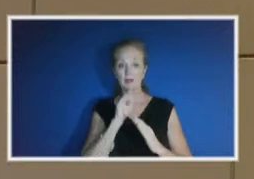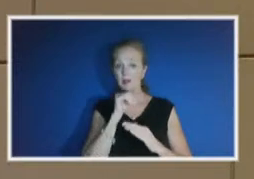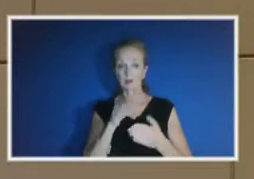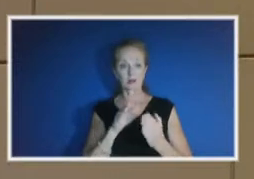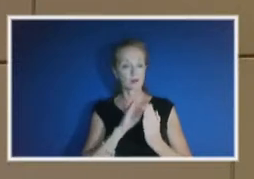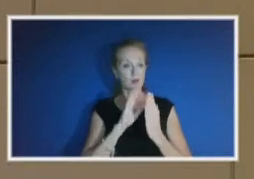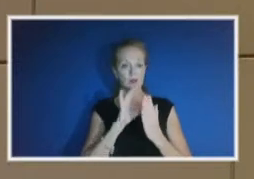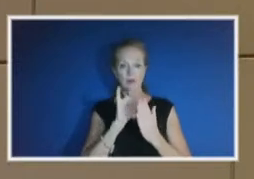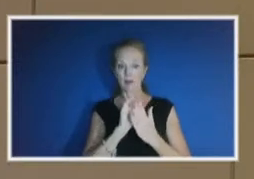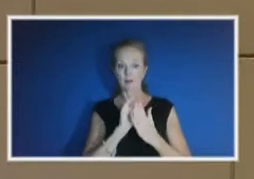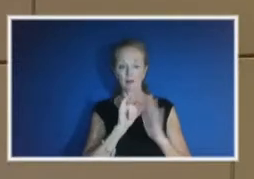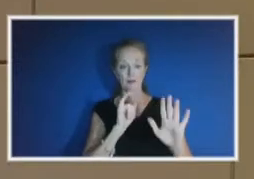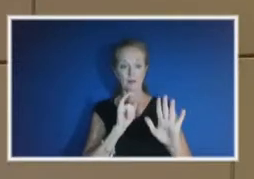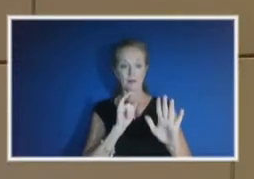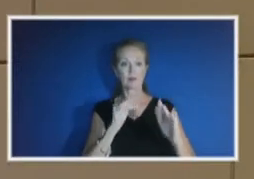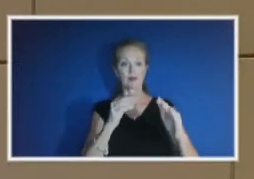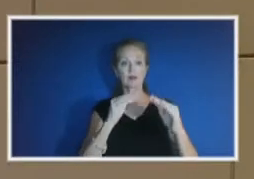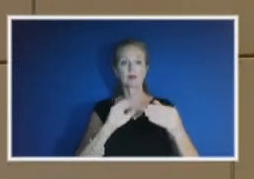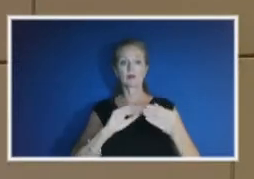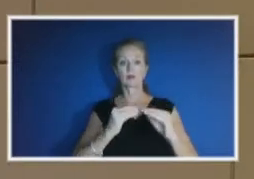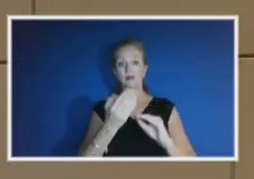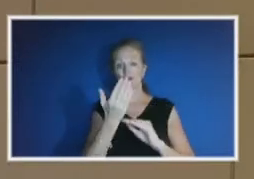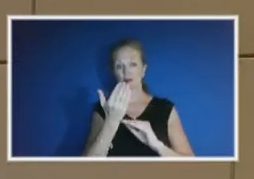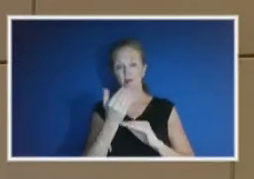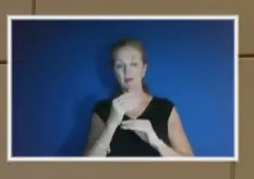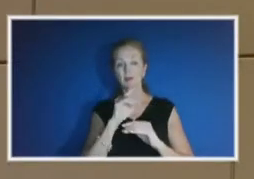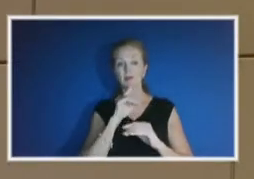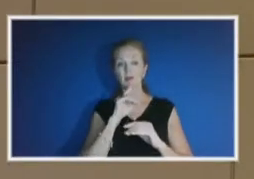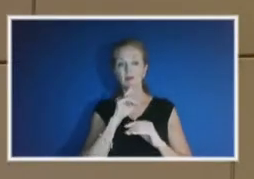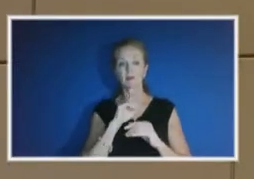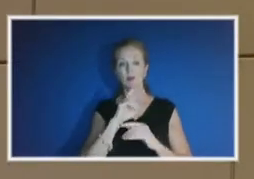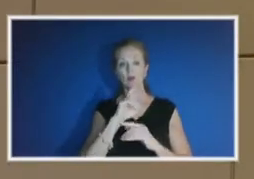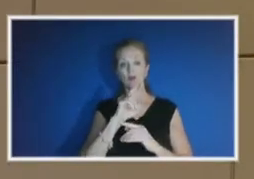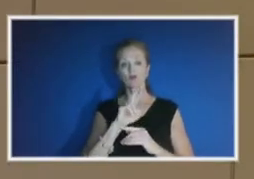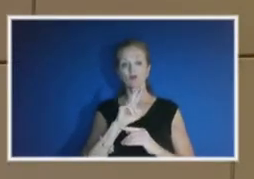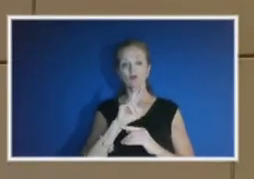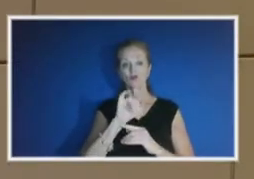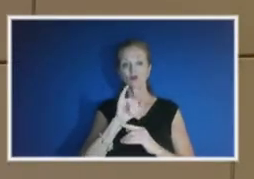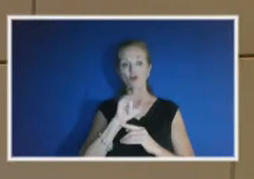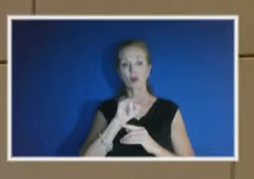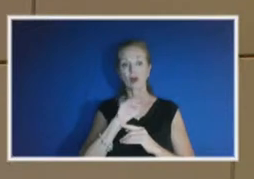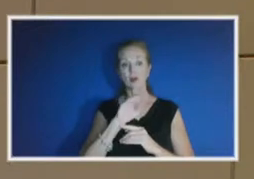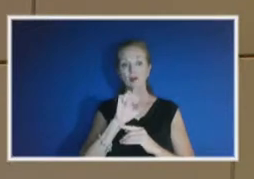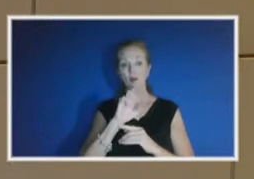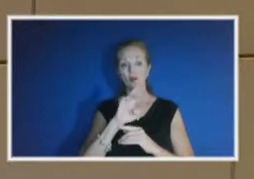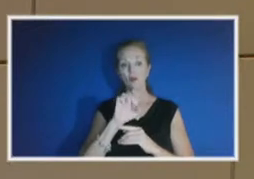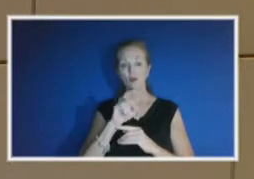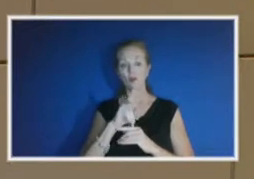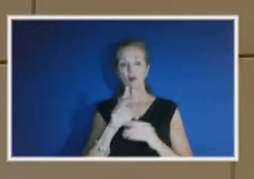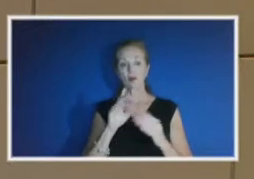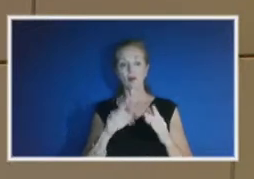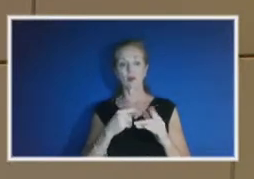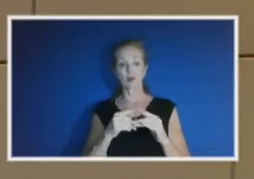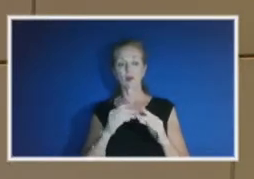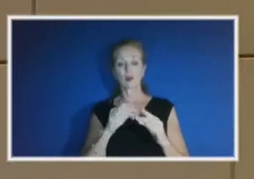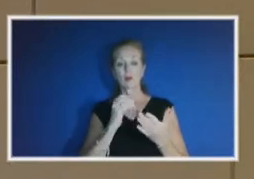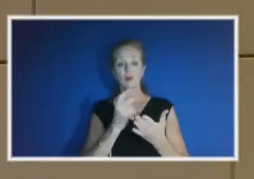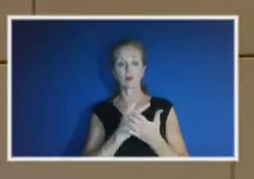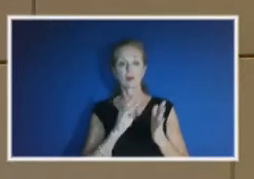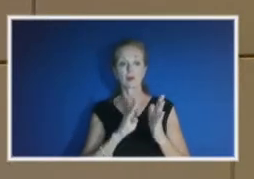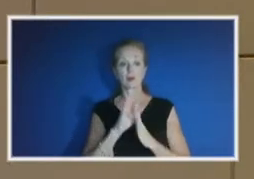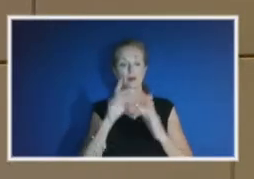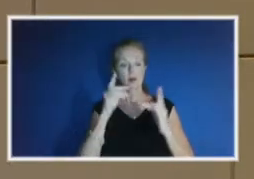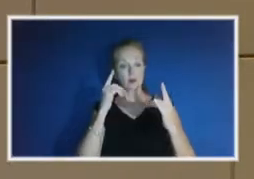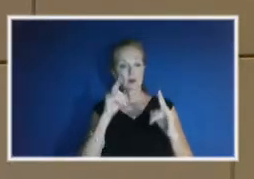item, so we'll go to item 15, which is the Rhine Road Water Main Extension to approve a development agreement with the